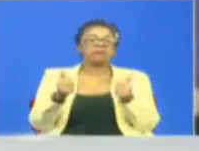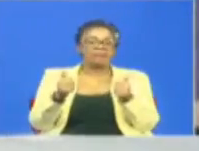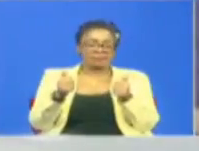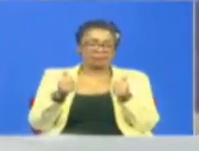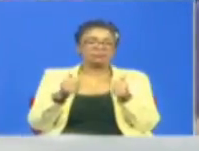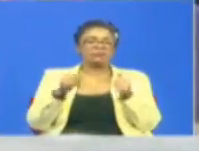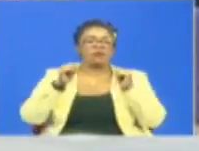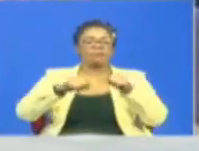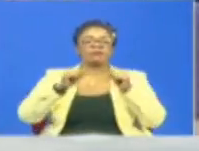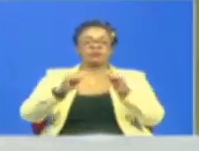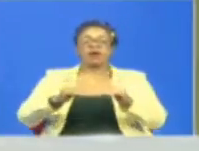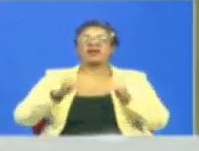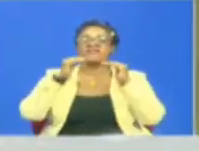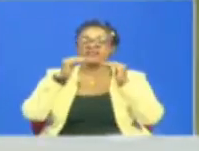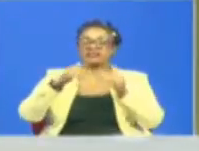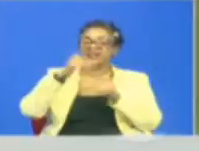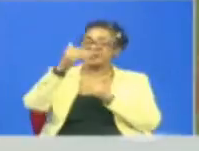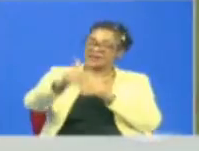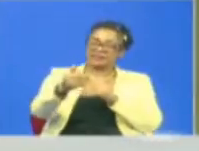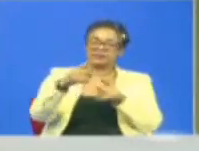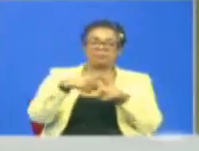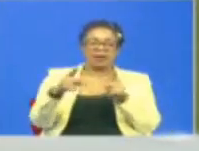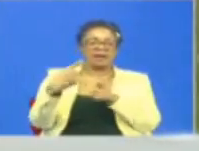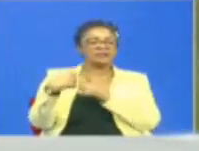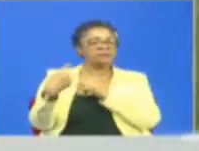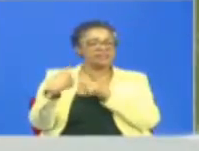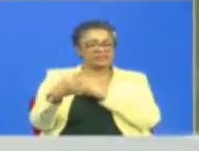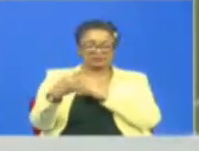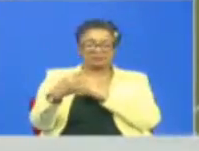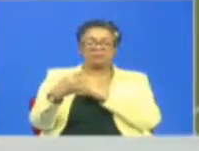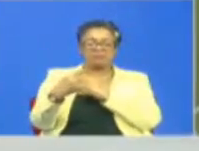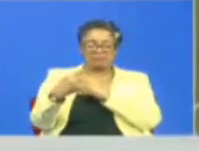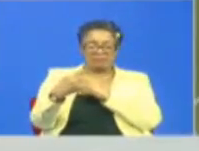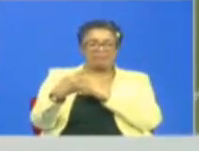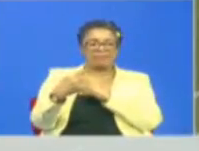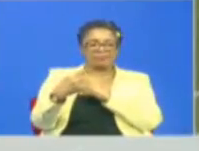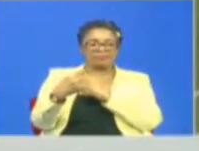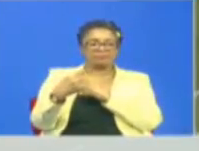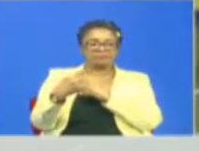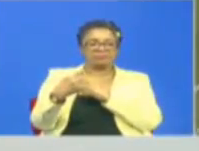to the next round. But experience ni tulipata huko at least kutoka na win.